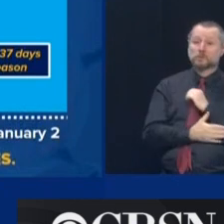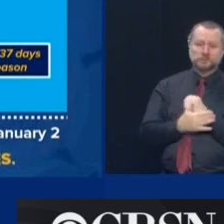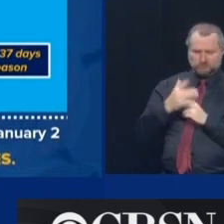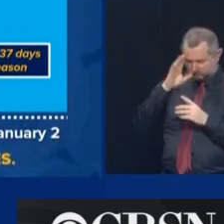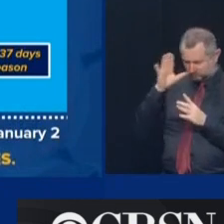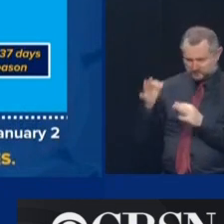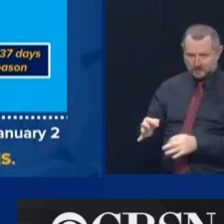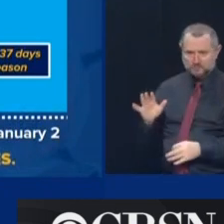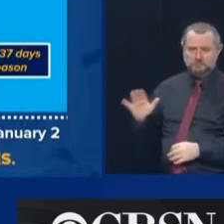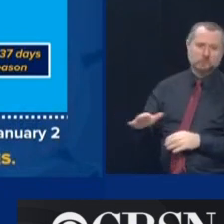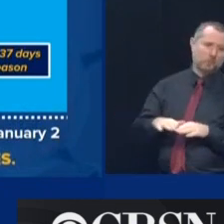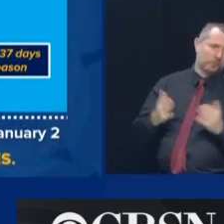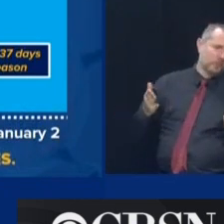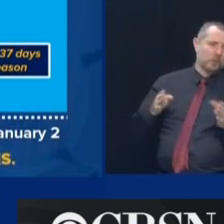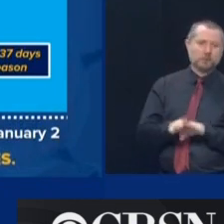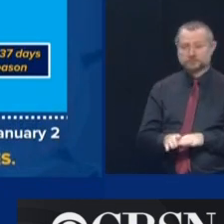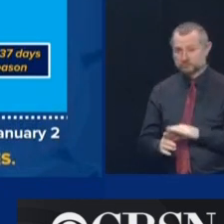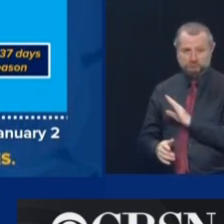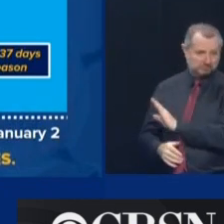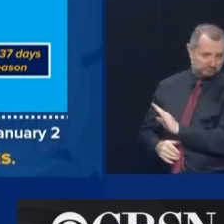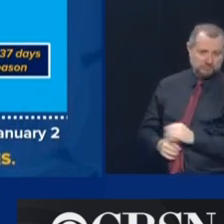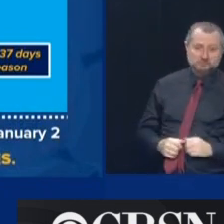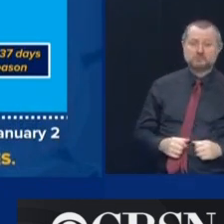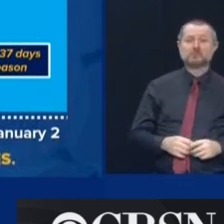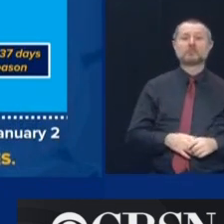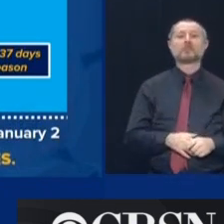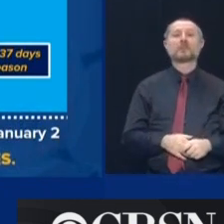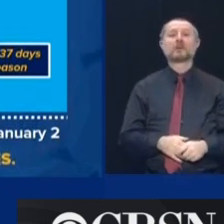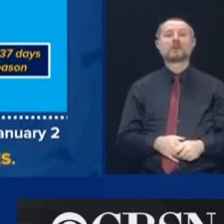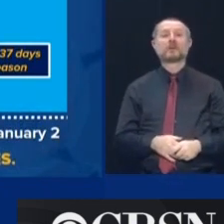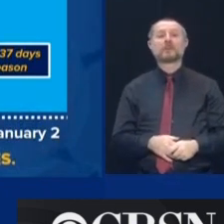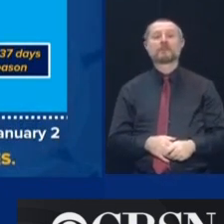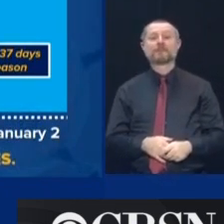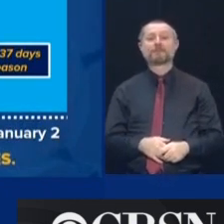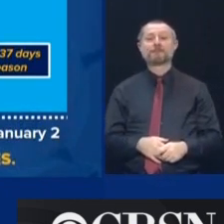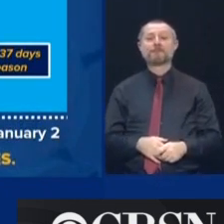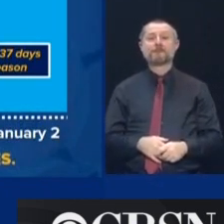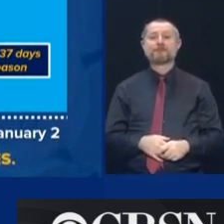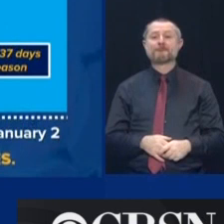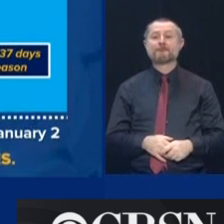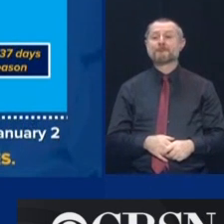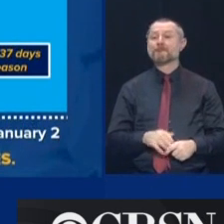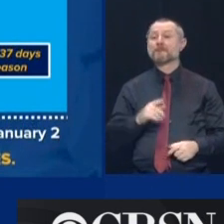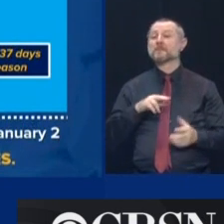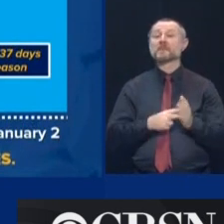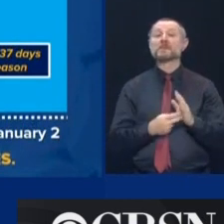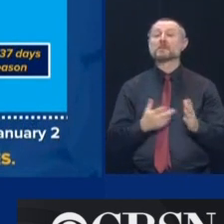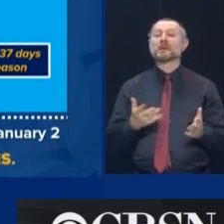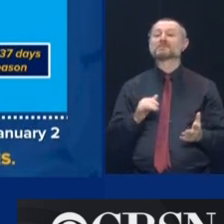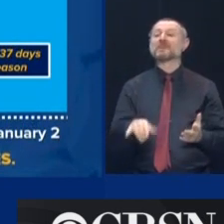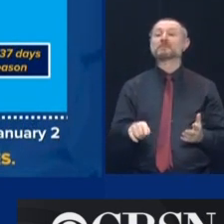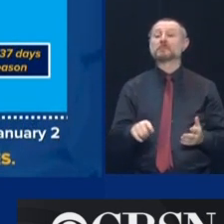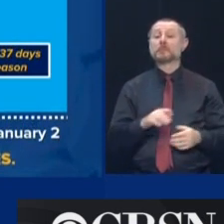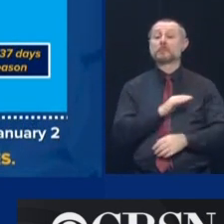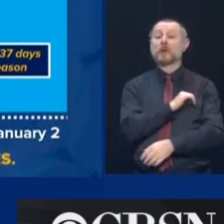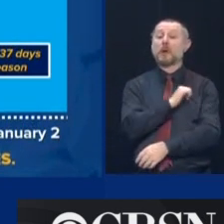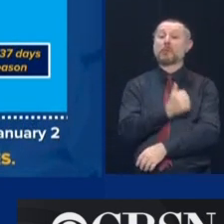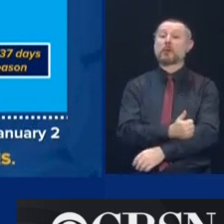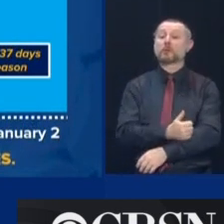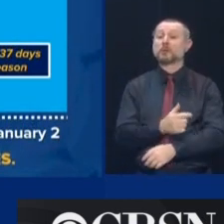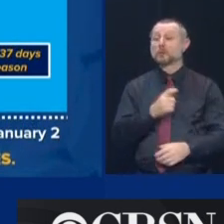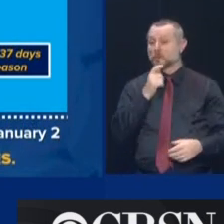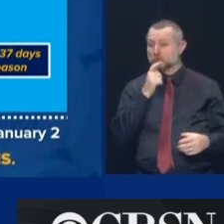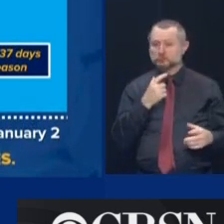every school. It's totally up to them. I have delegated authority to